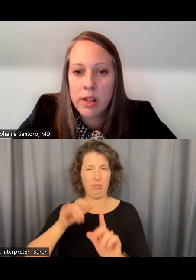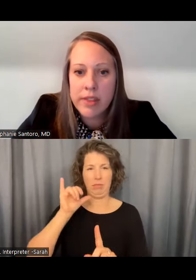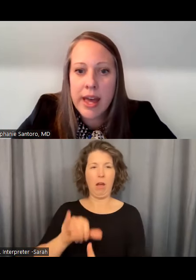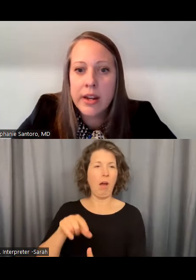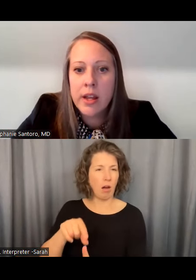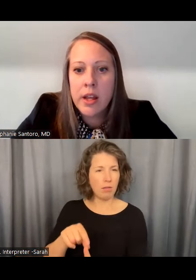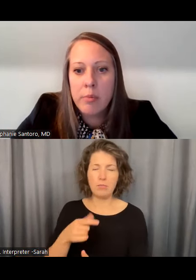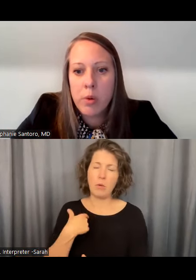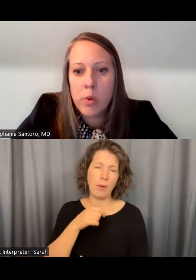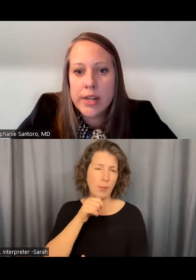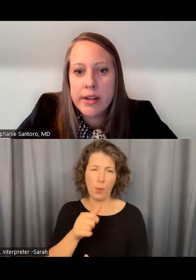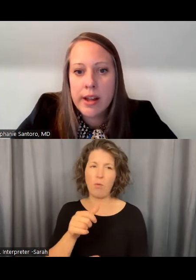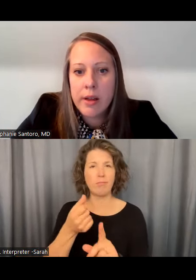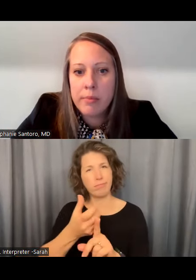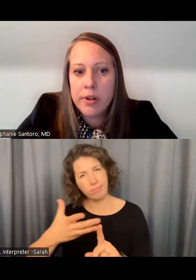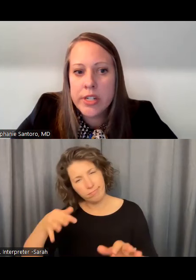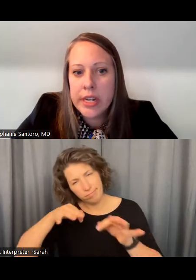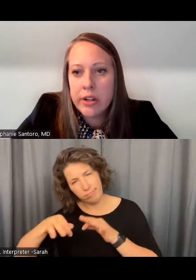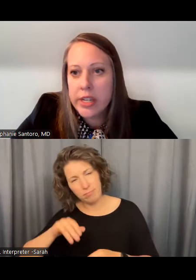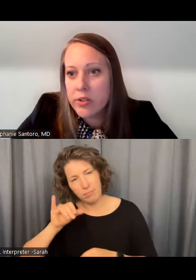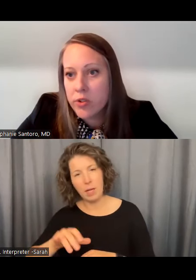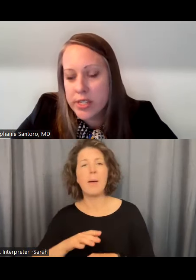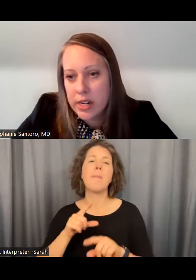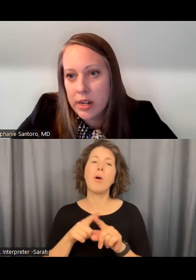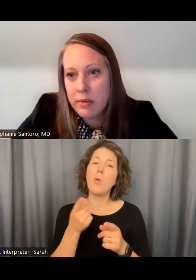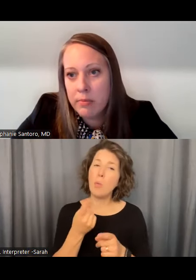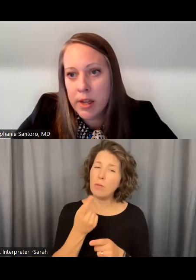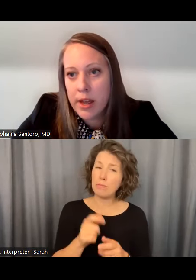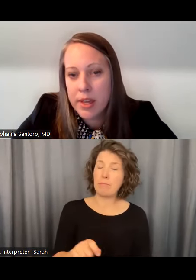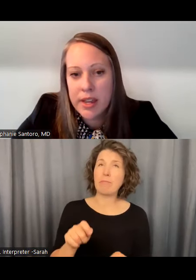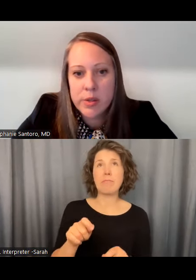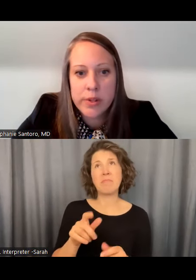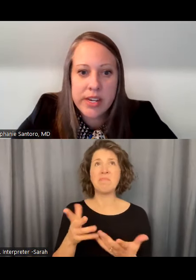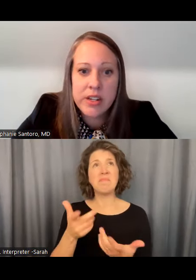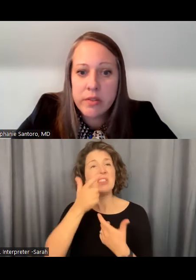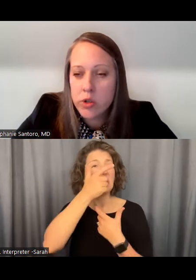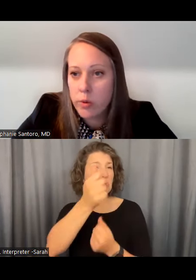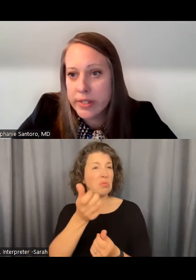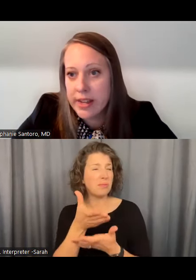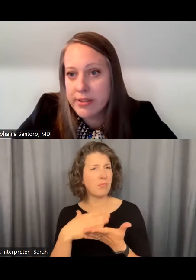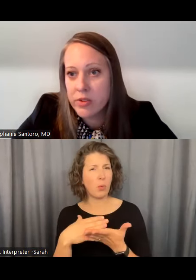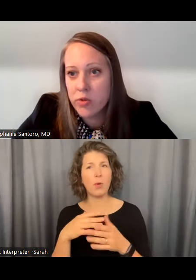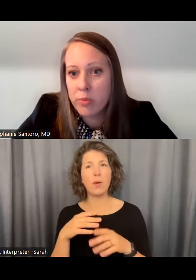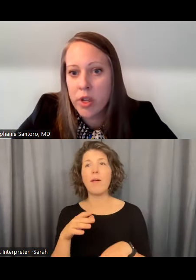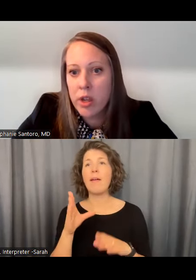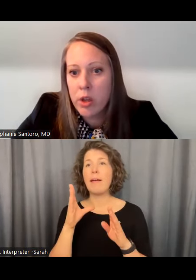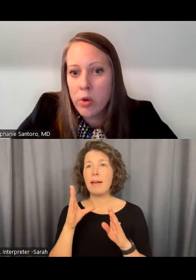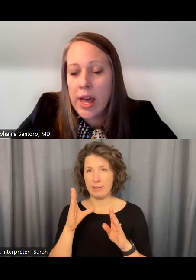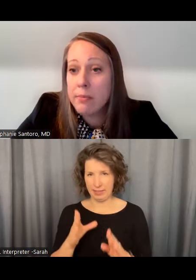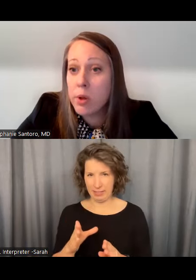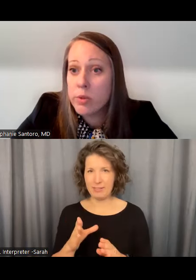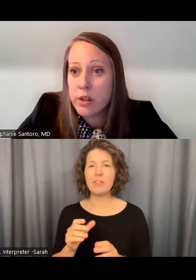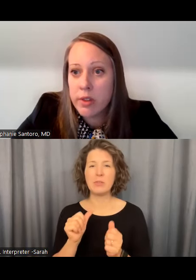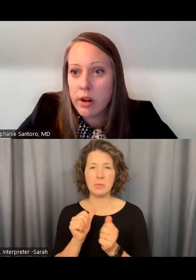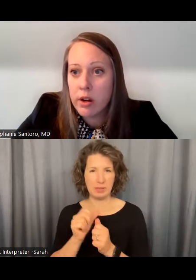into all of that. But one particularly interesting case was an individual with Down syndrome who